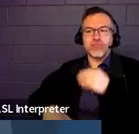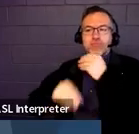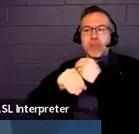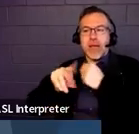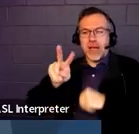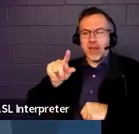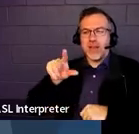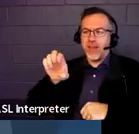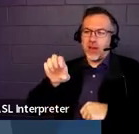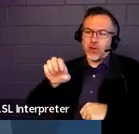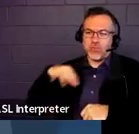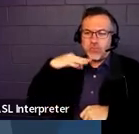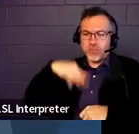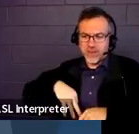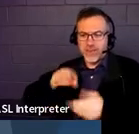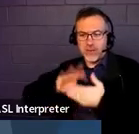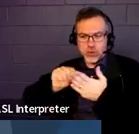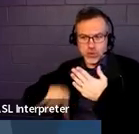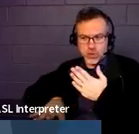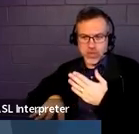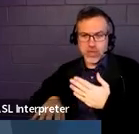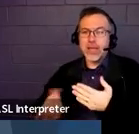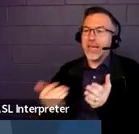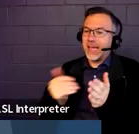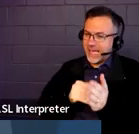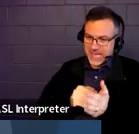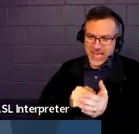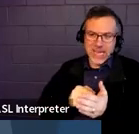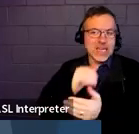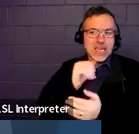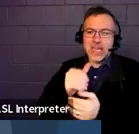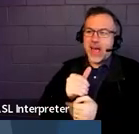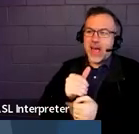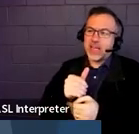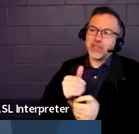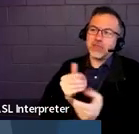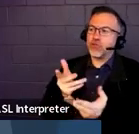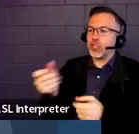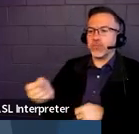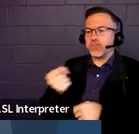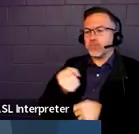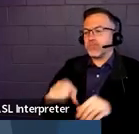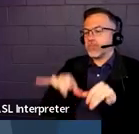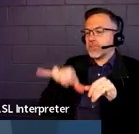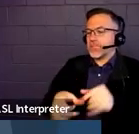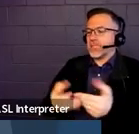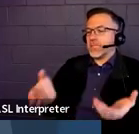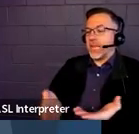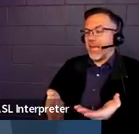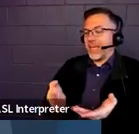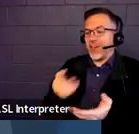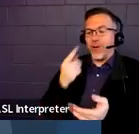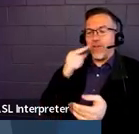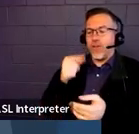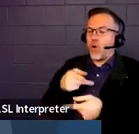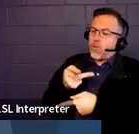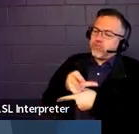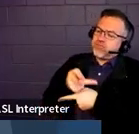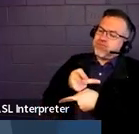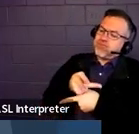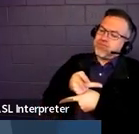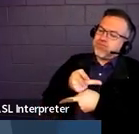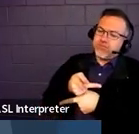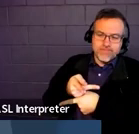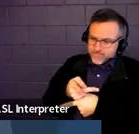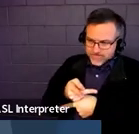student. Again, no babysitting. We do know that we want to address specific readiness skills.